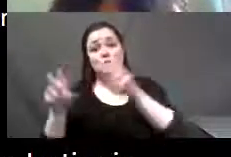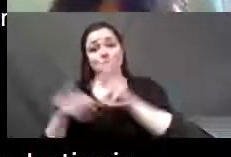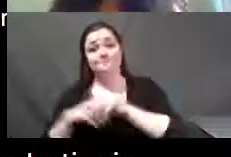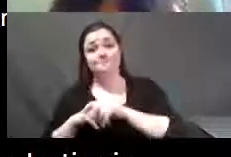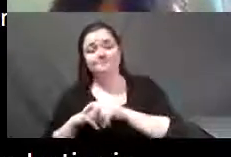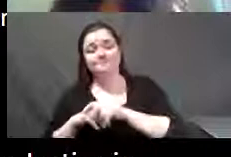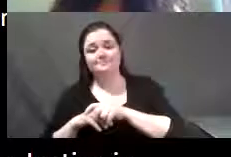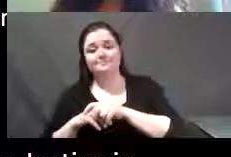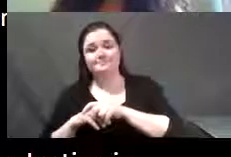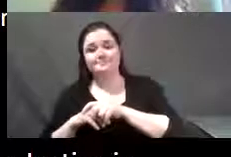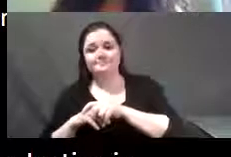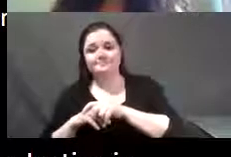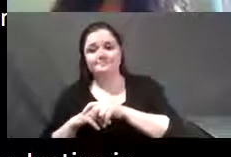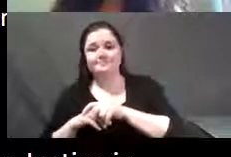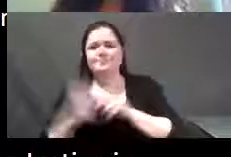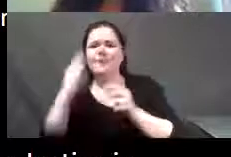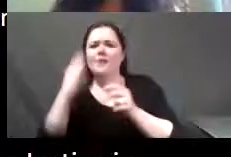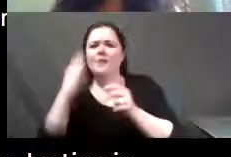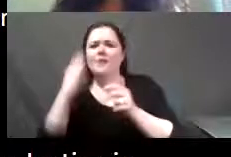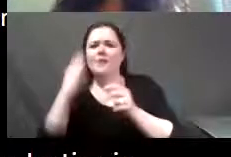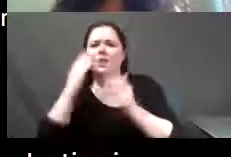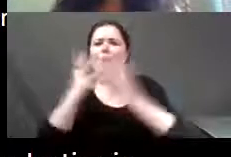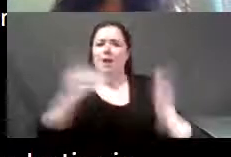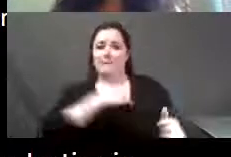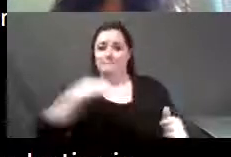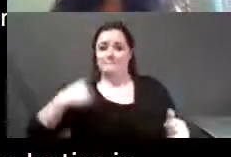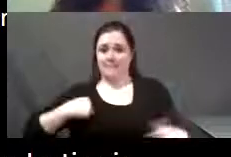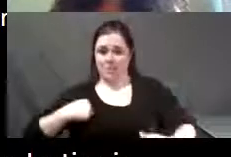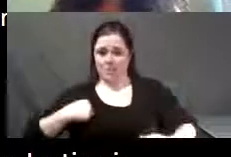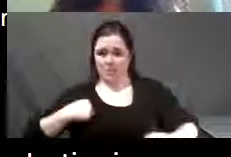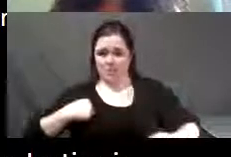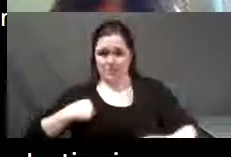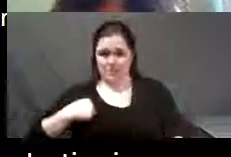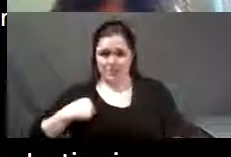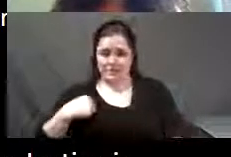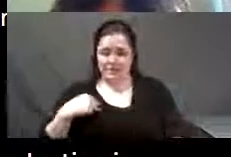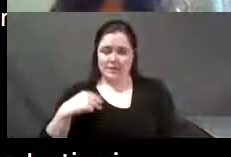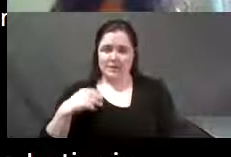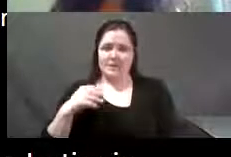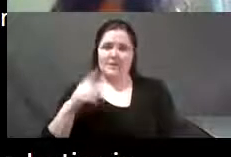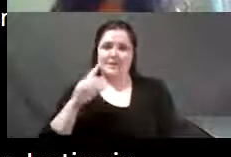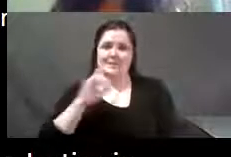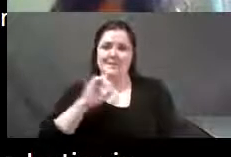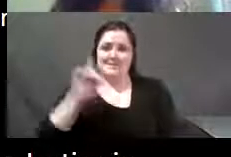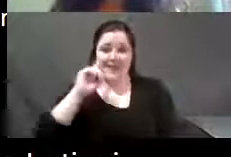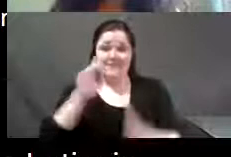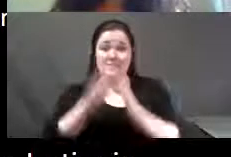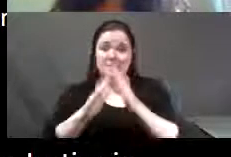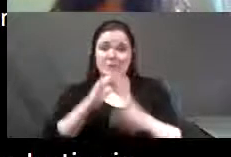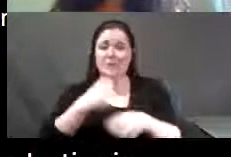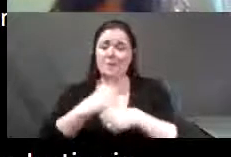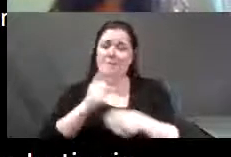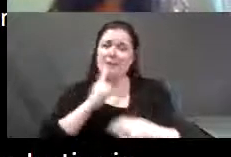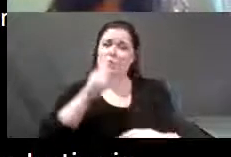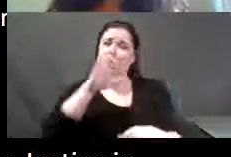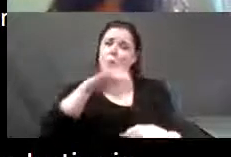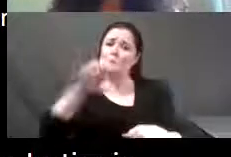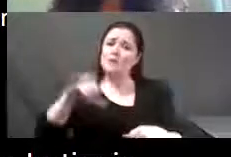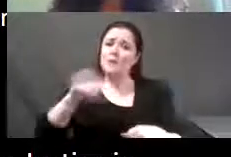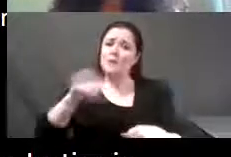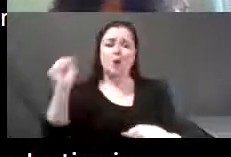And I know a lot of members in the deaf community advocated to make sure there's closed captioning on all